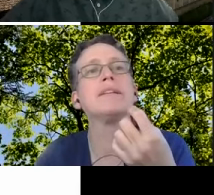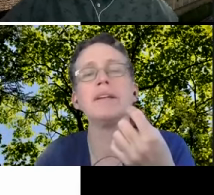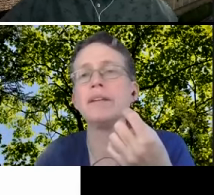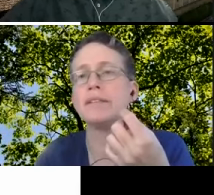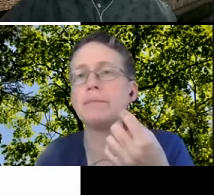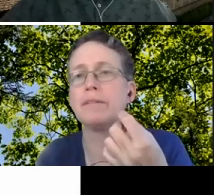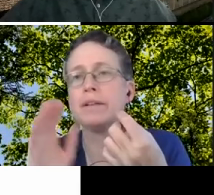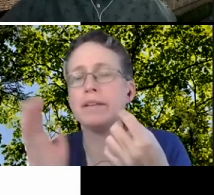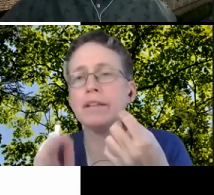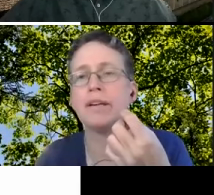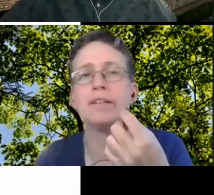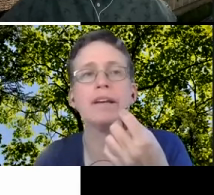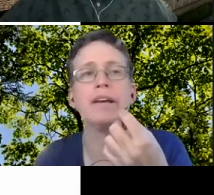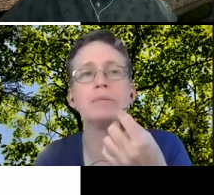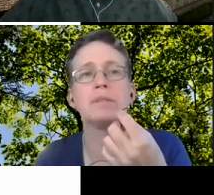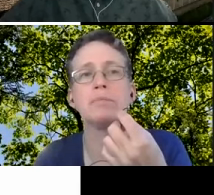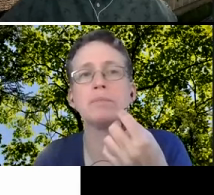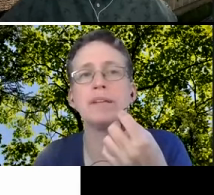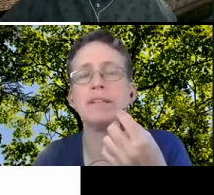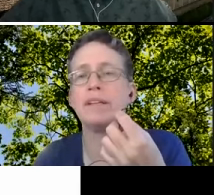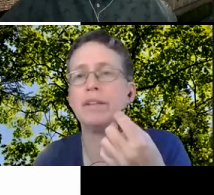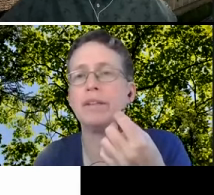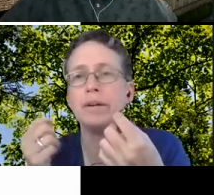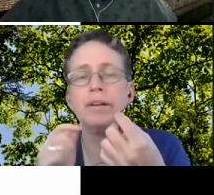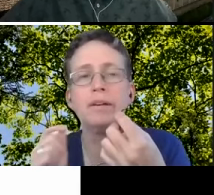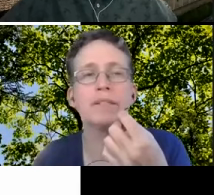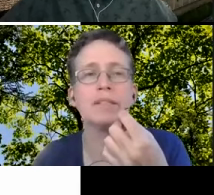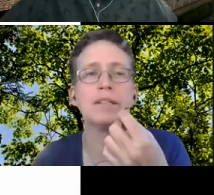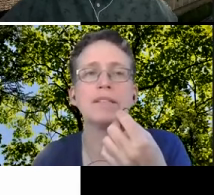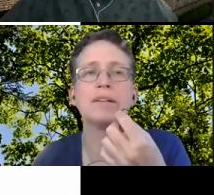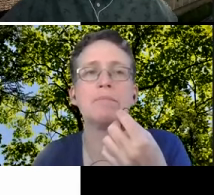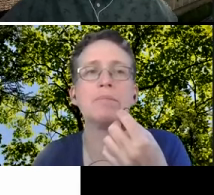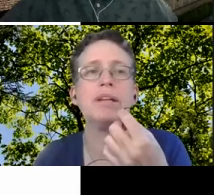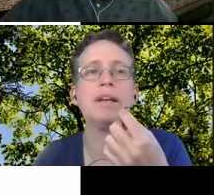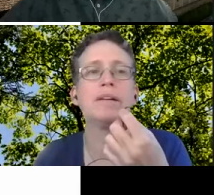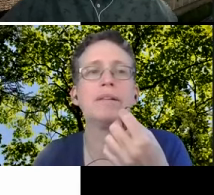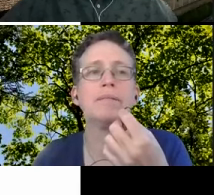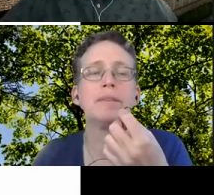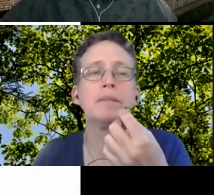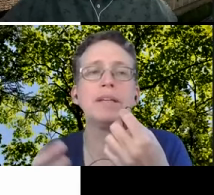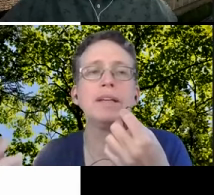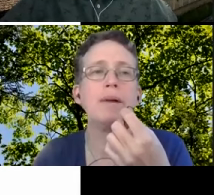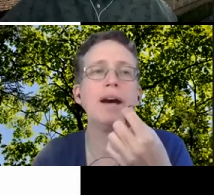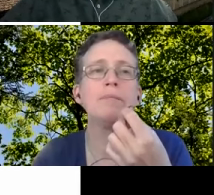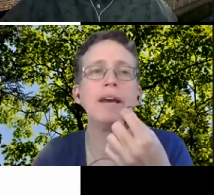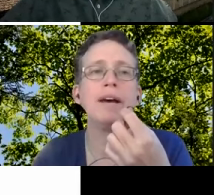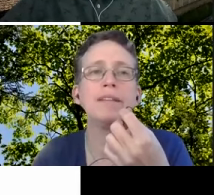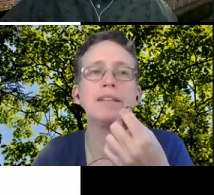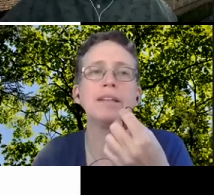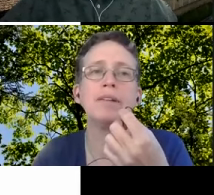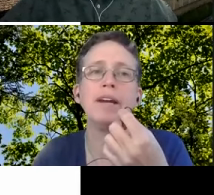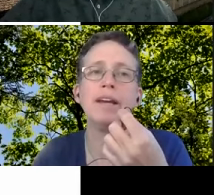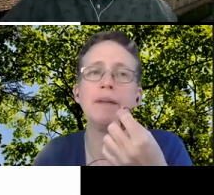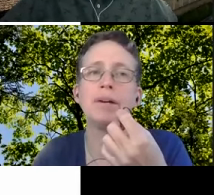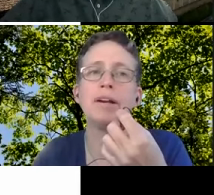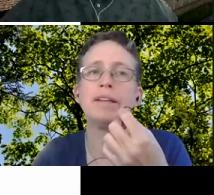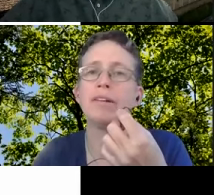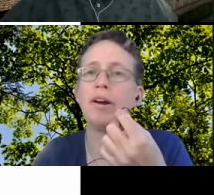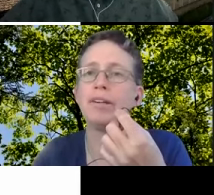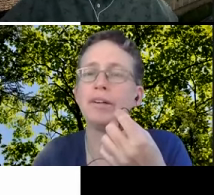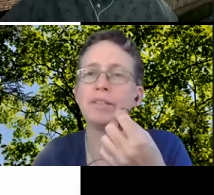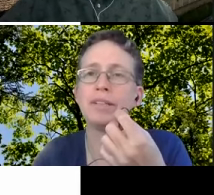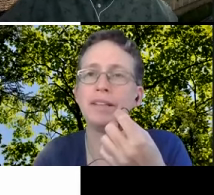until some of the later decades was present, even though it wasn't necessarily breeding. But then at the bottom, we have things like the gray catbird